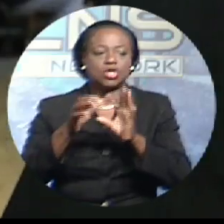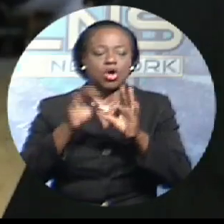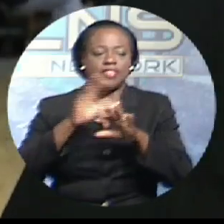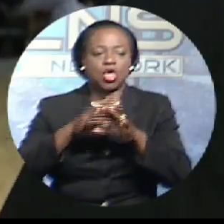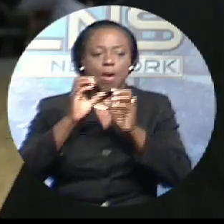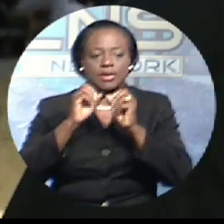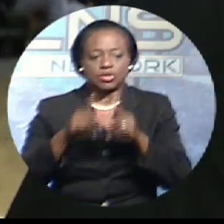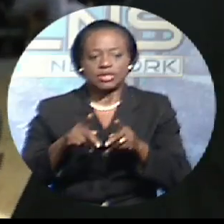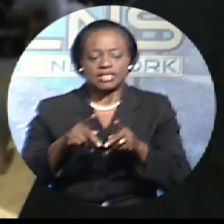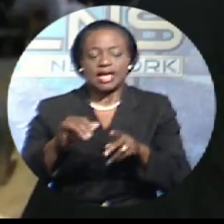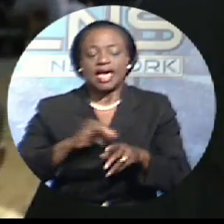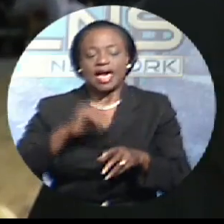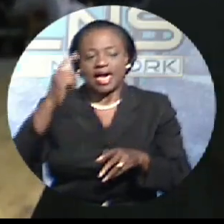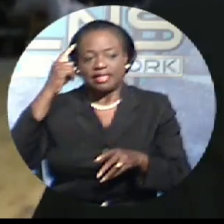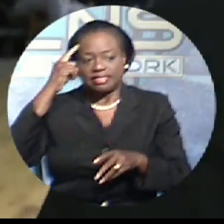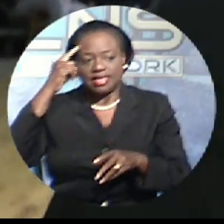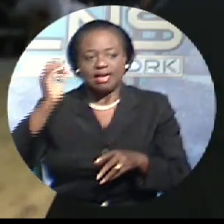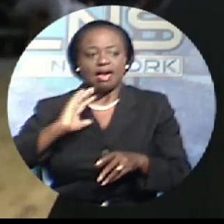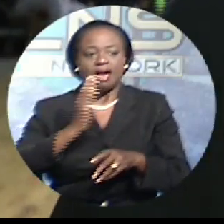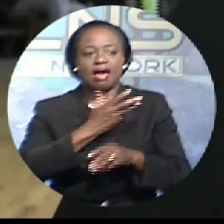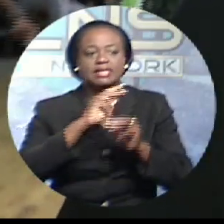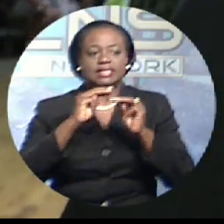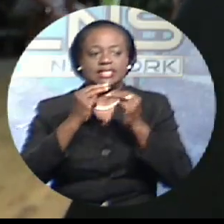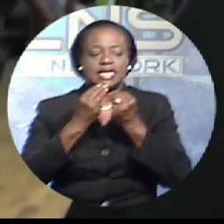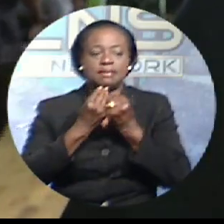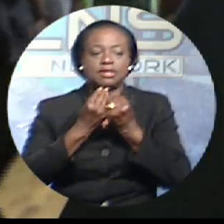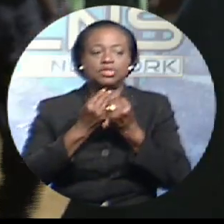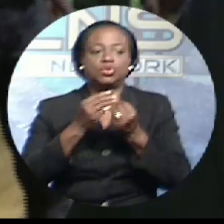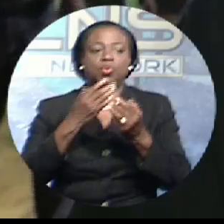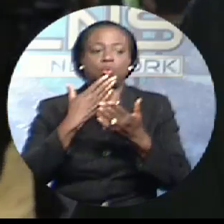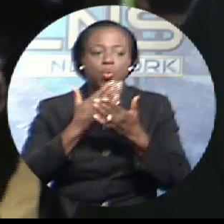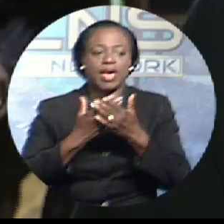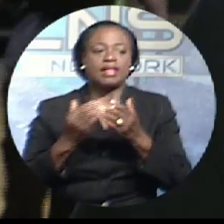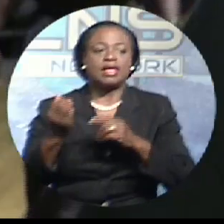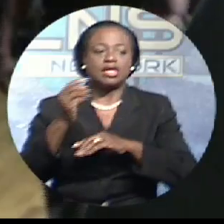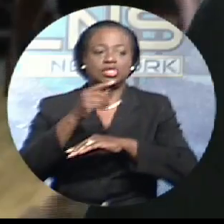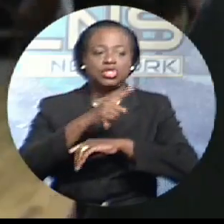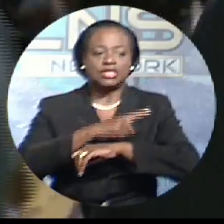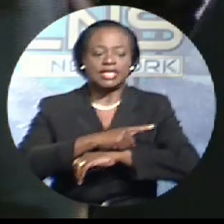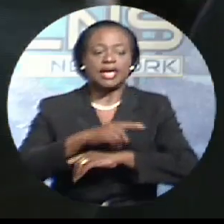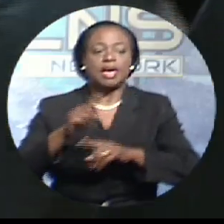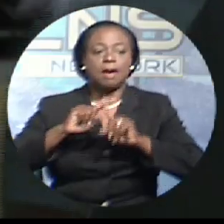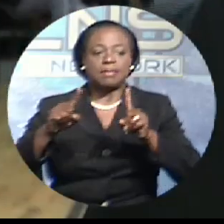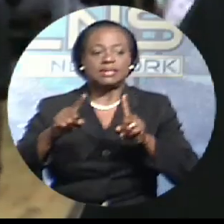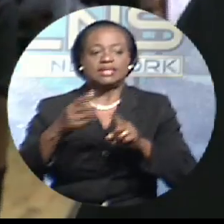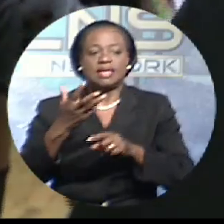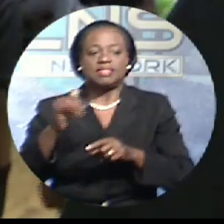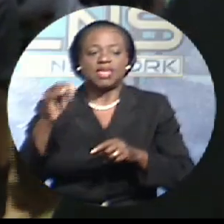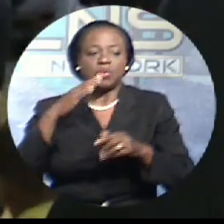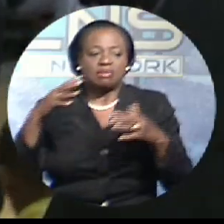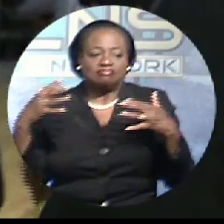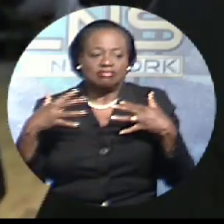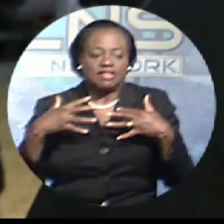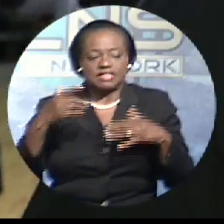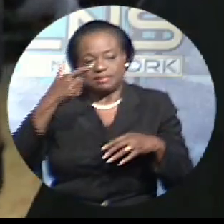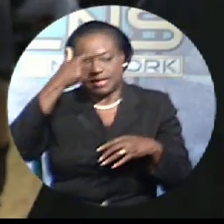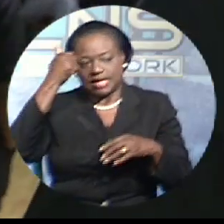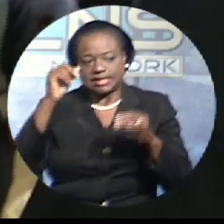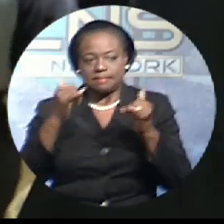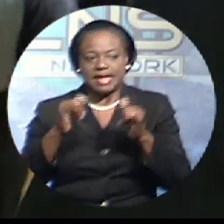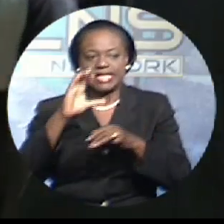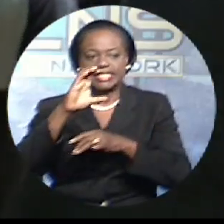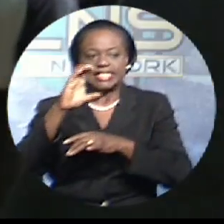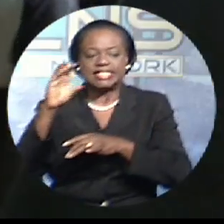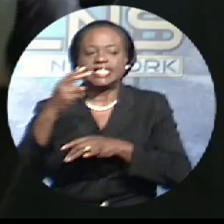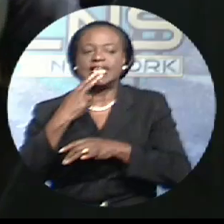that our team could have competed well today, but again, I think they came in a little bit nervous because they played CC Sweden, and it showed in that